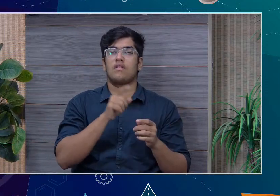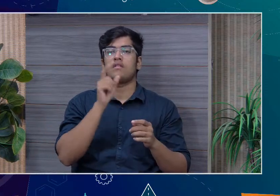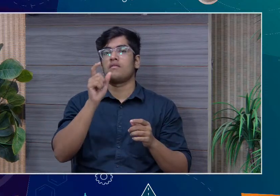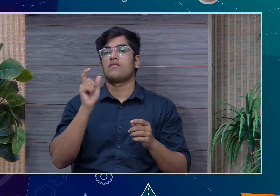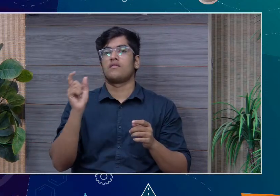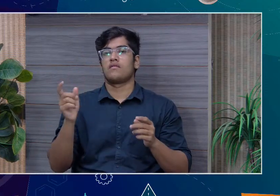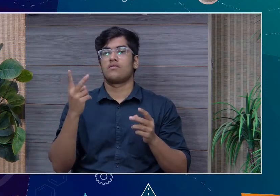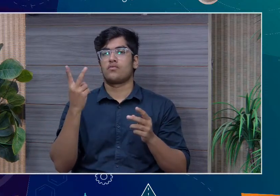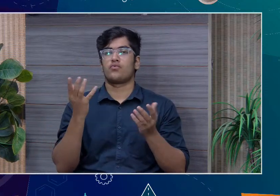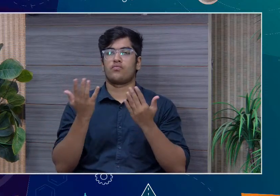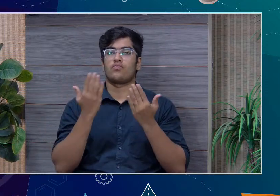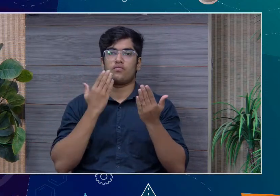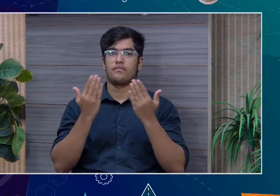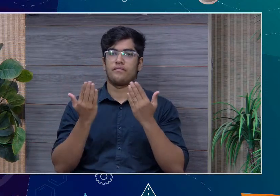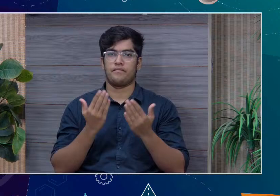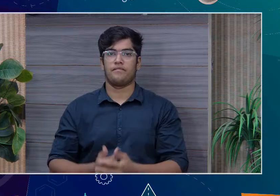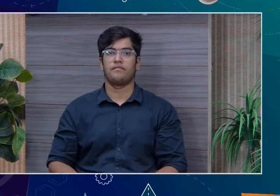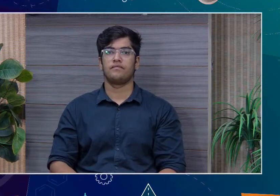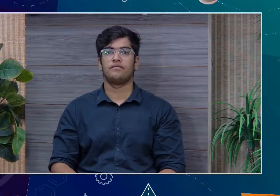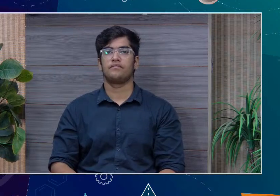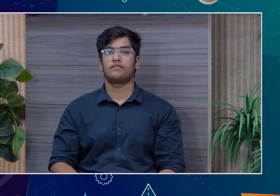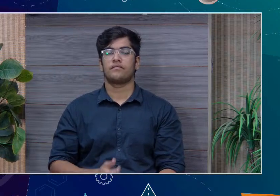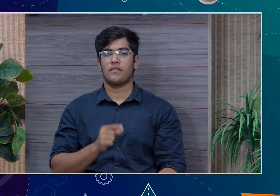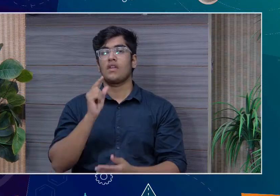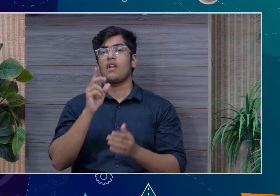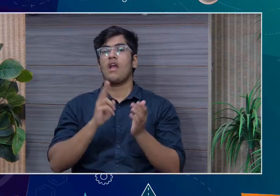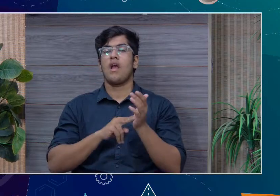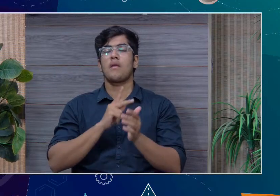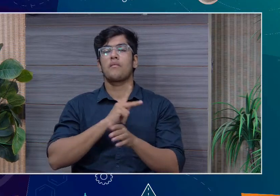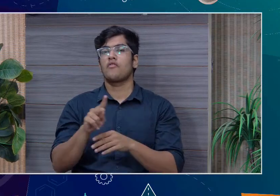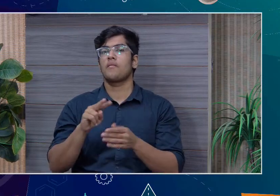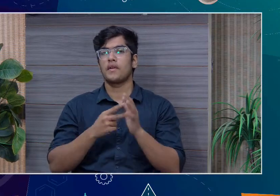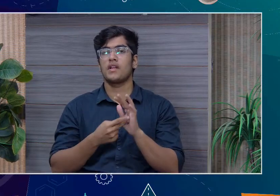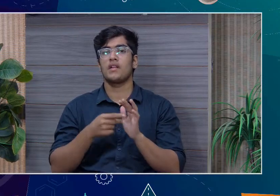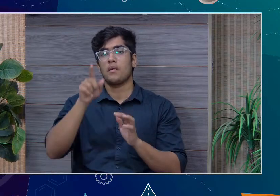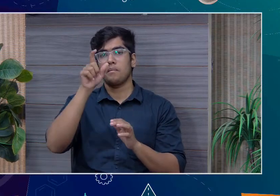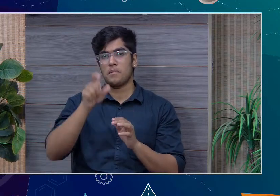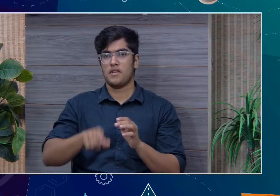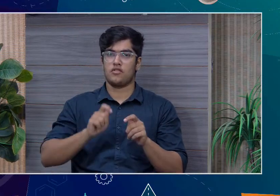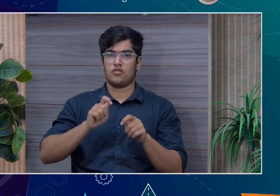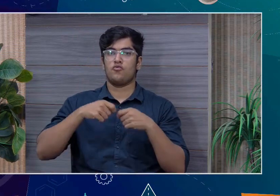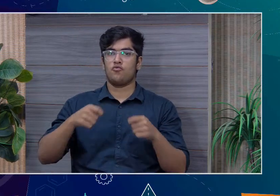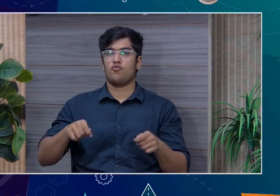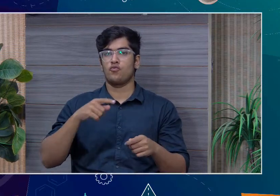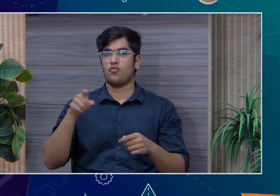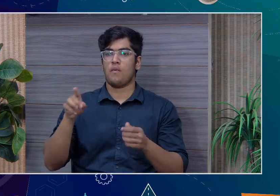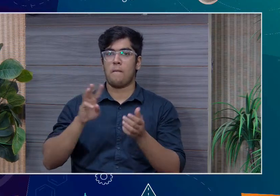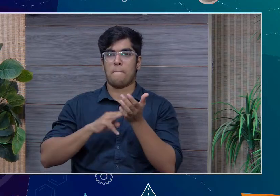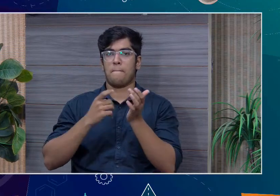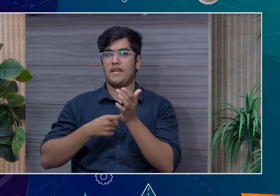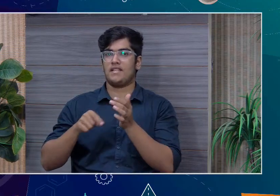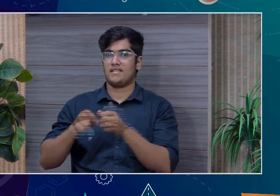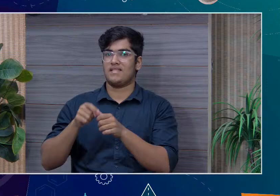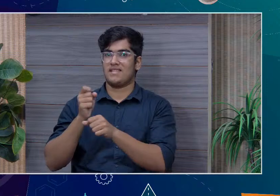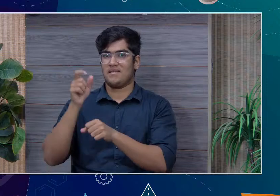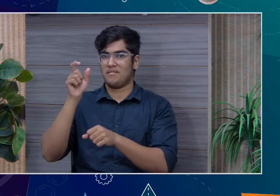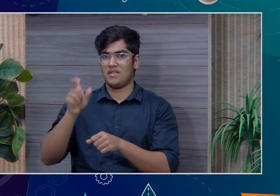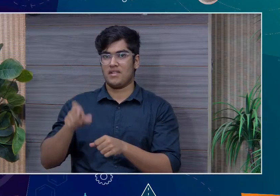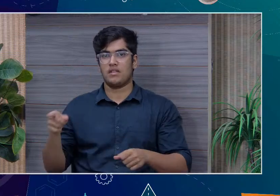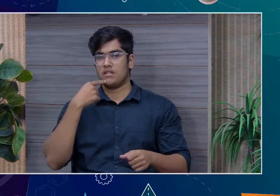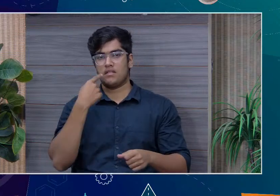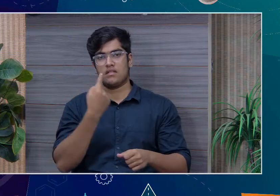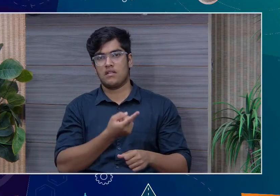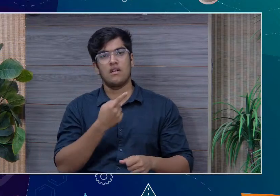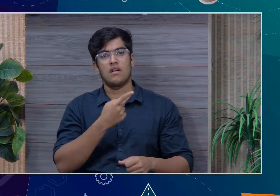this paragraph. So unprofessional means that the shoemaker, Mr. Gessler, told the author that